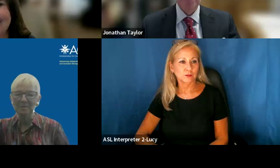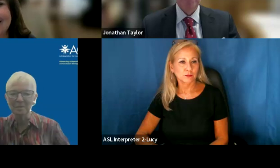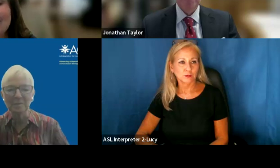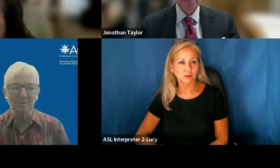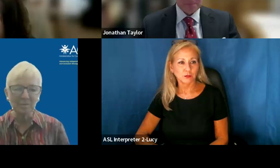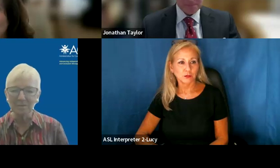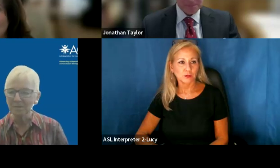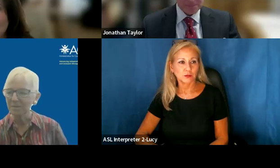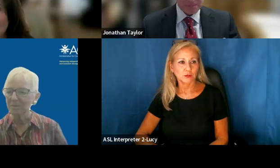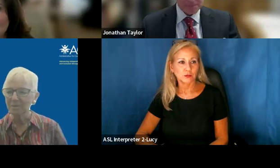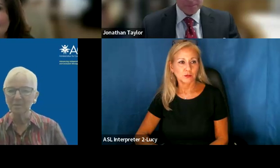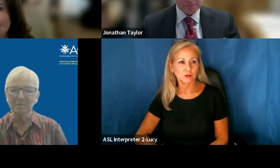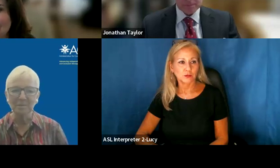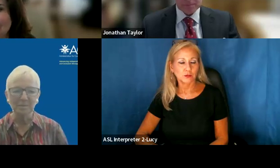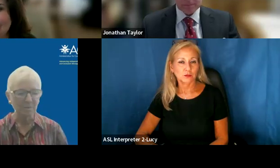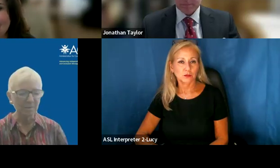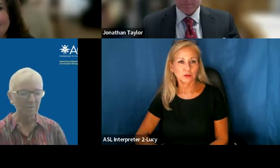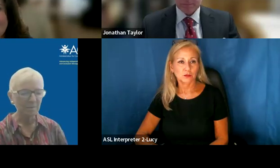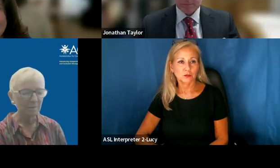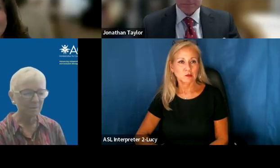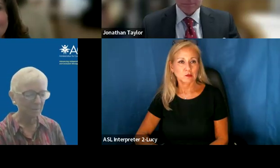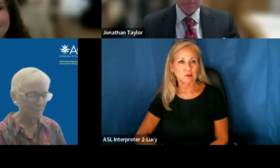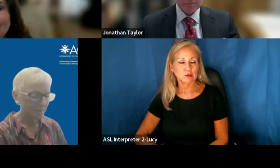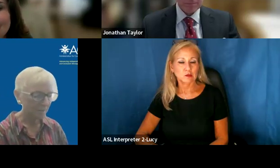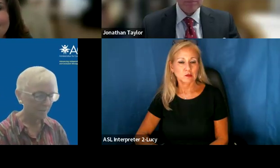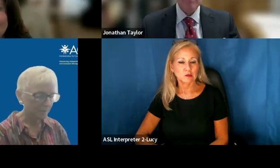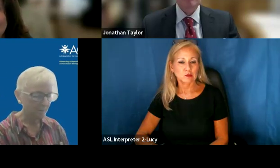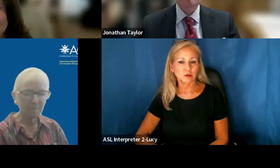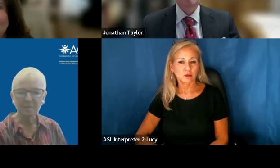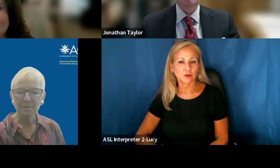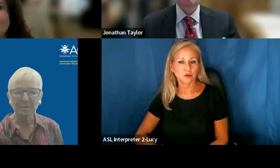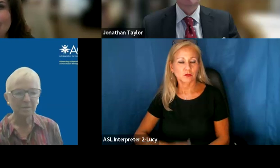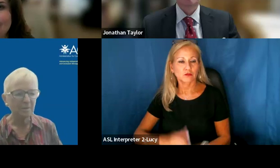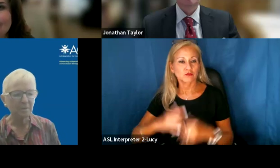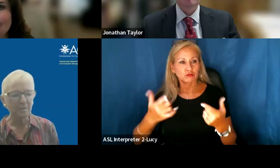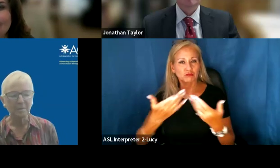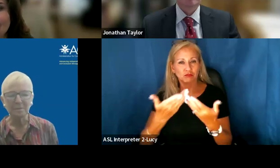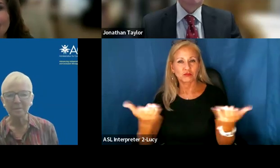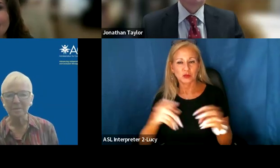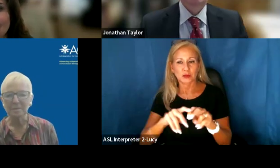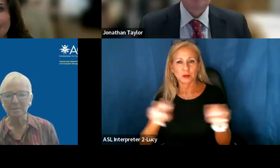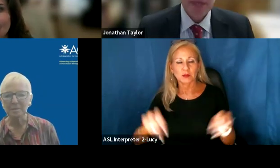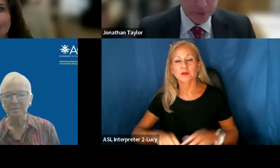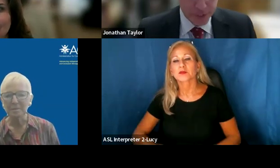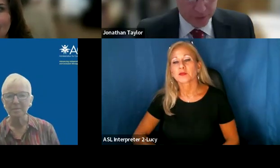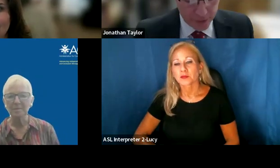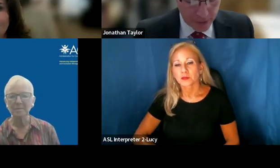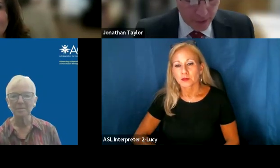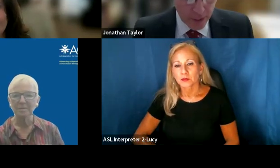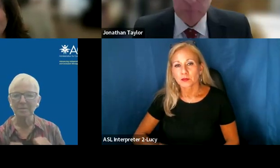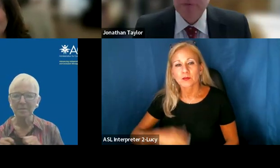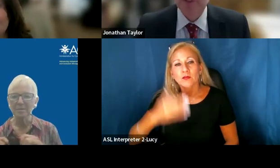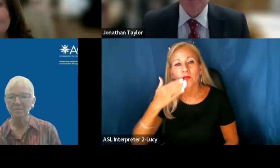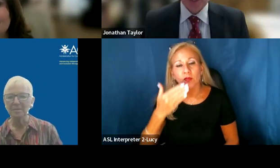tongue-tied. And without further ado, I will turn it over to today's panel. Thank you,